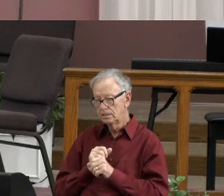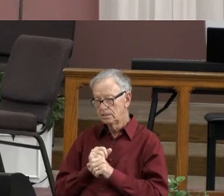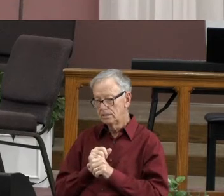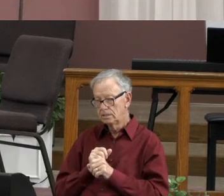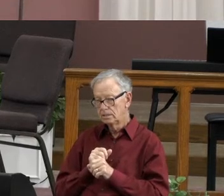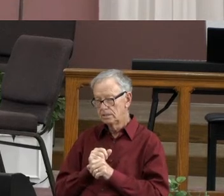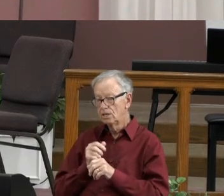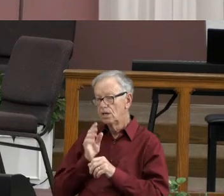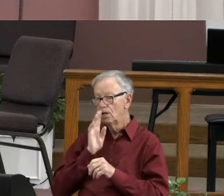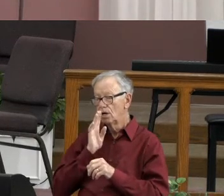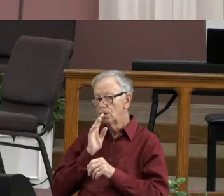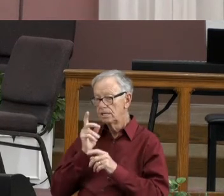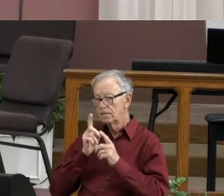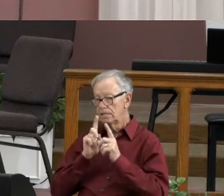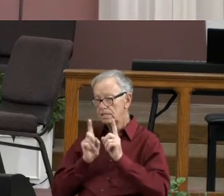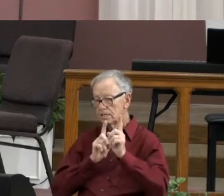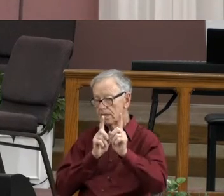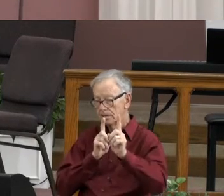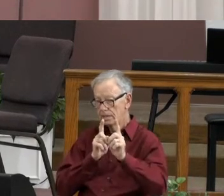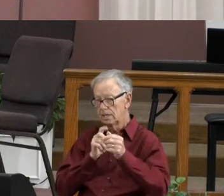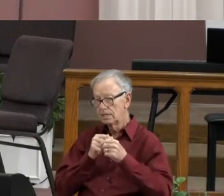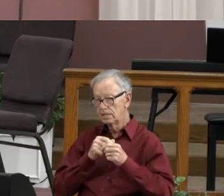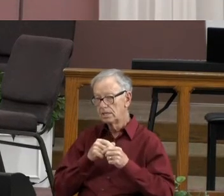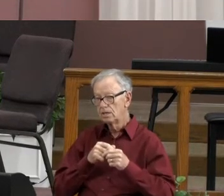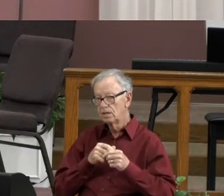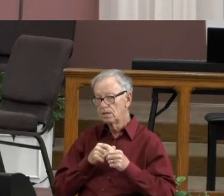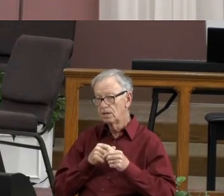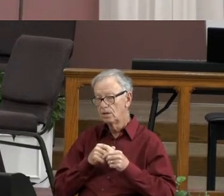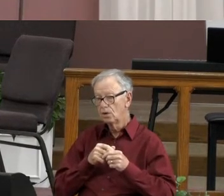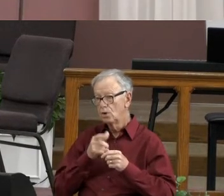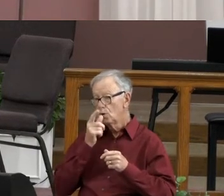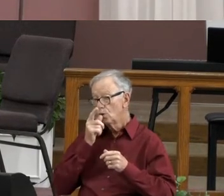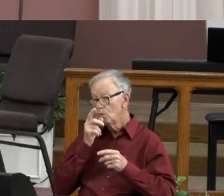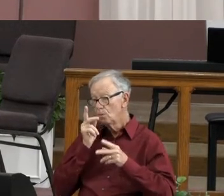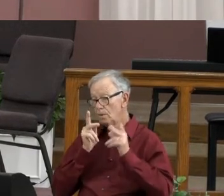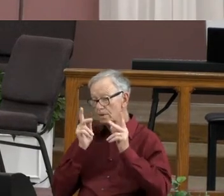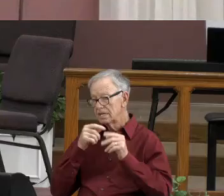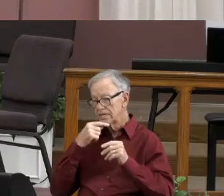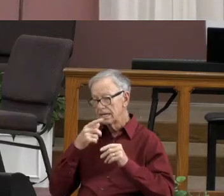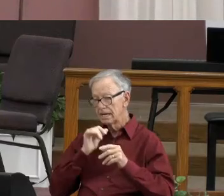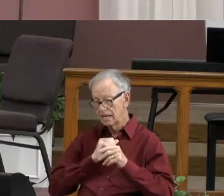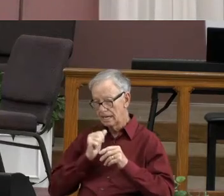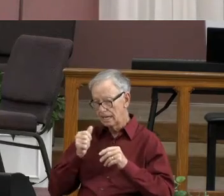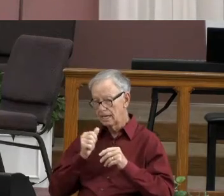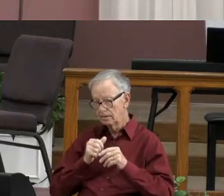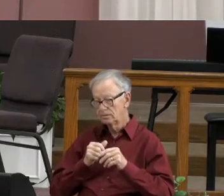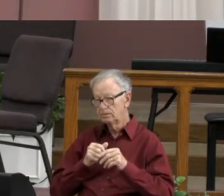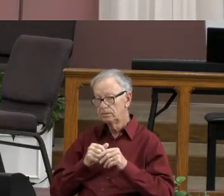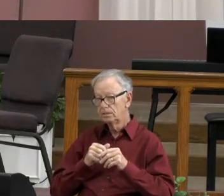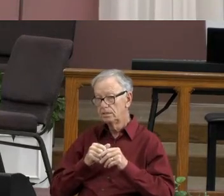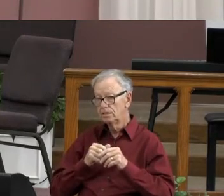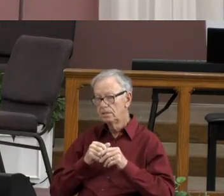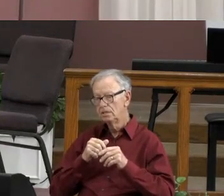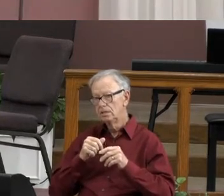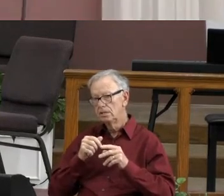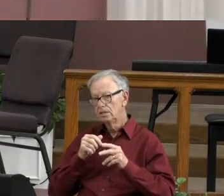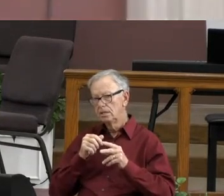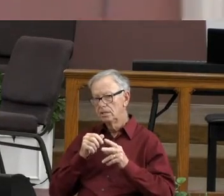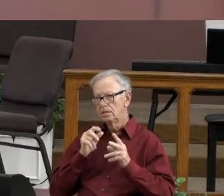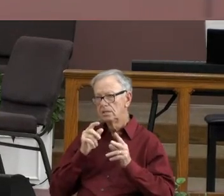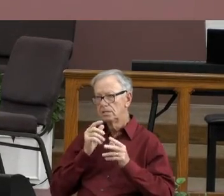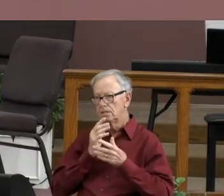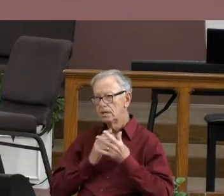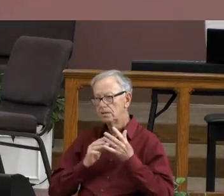He was talking to his disciples and he said, "Who do men say that I am?" And they said, "Well, some say you're John the Baptist or Elijah or one of the